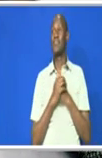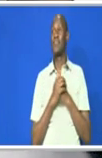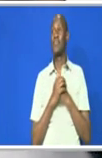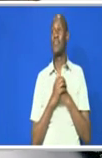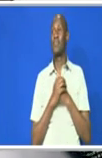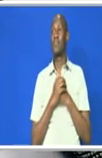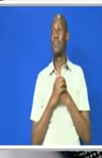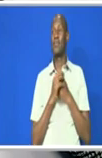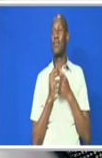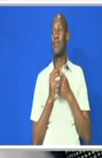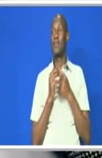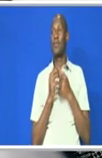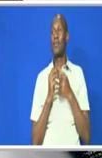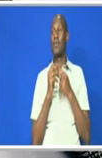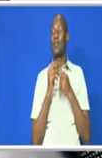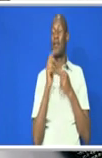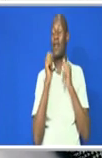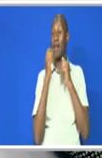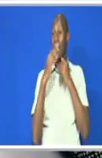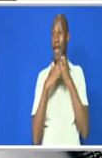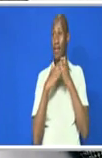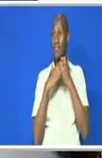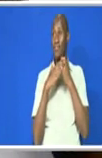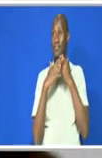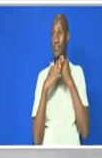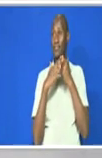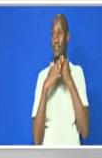9, 10,